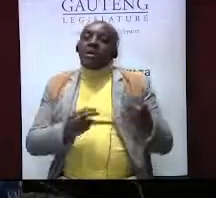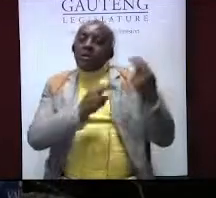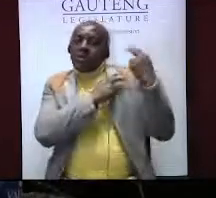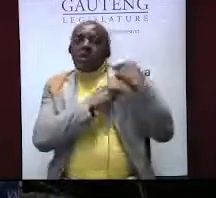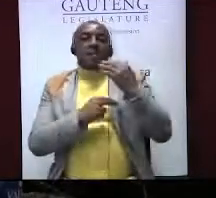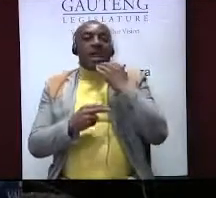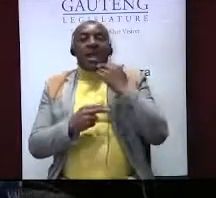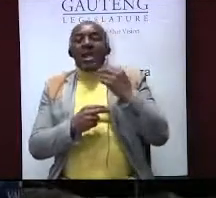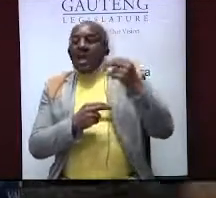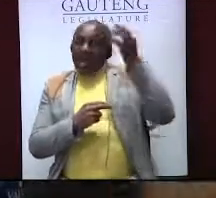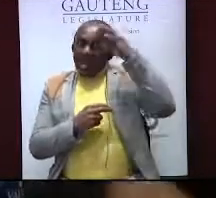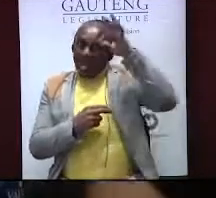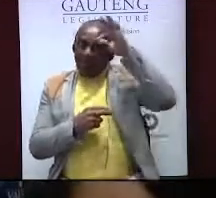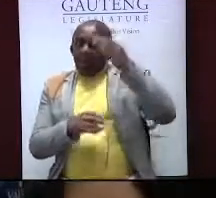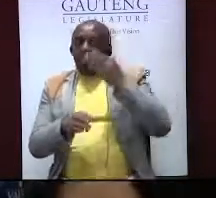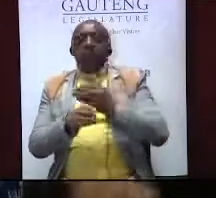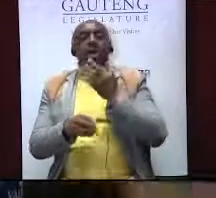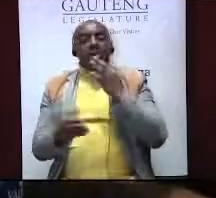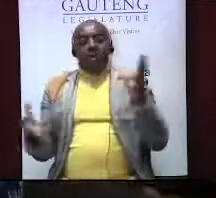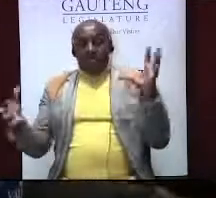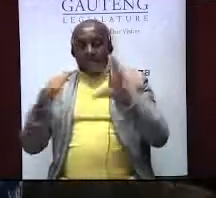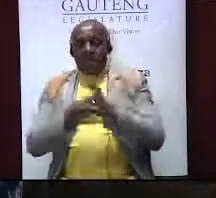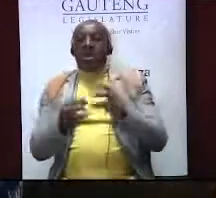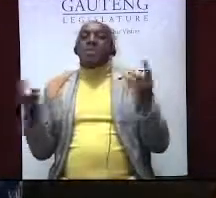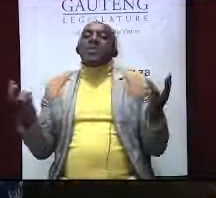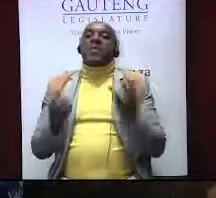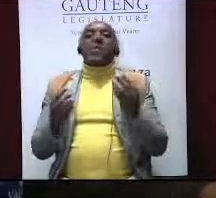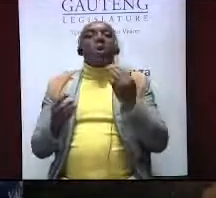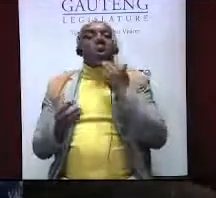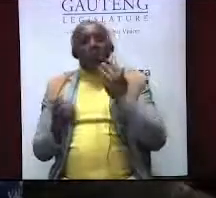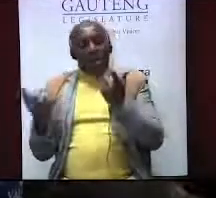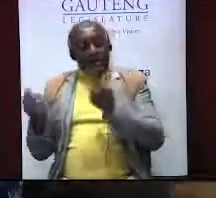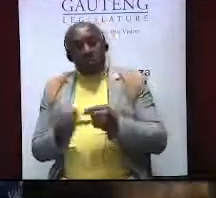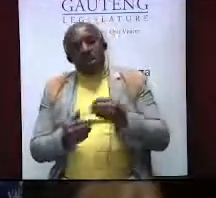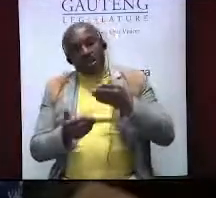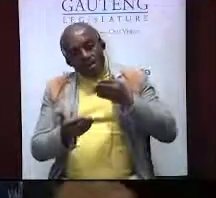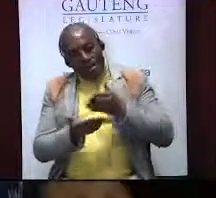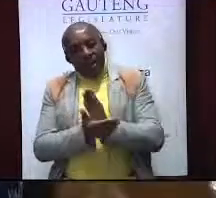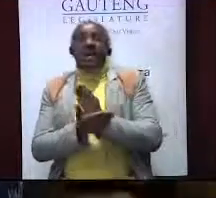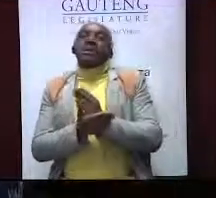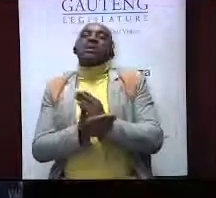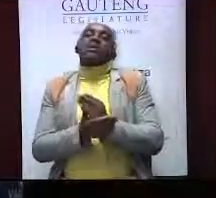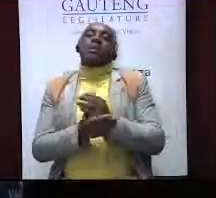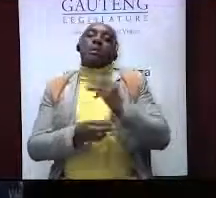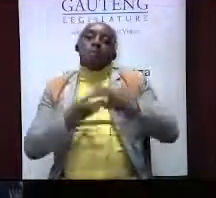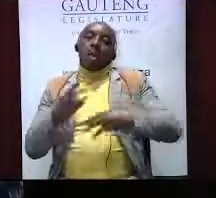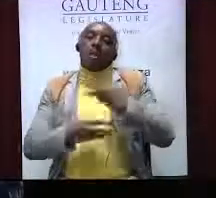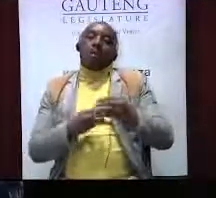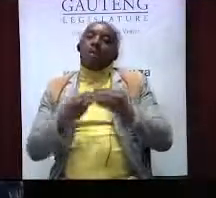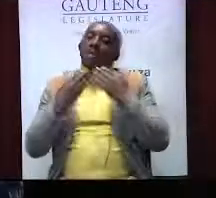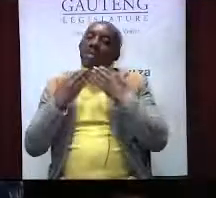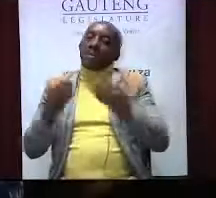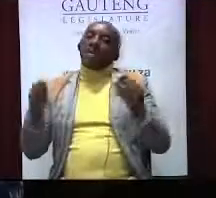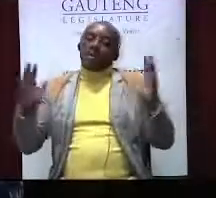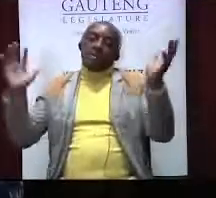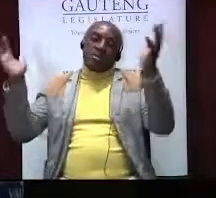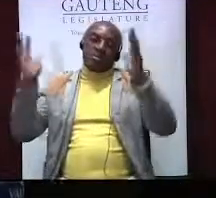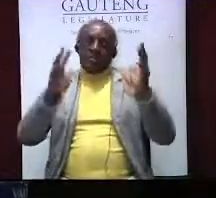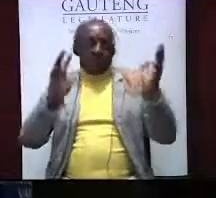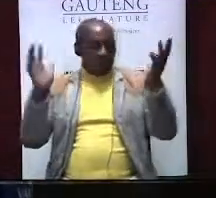with people that are really doing the actual job. Shalom.